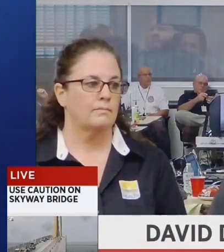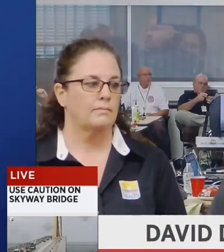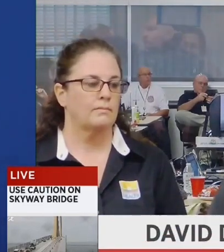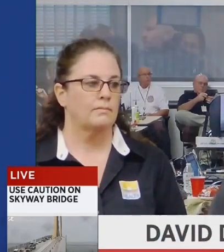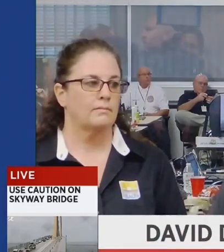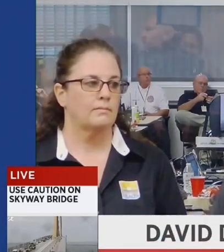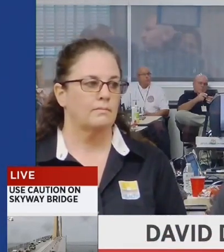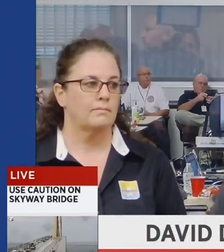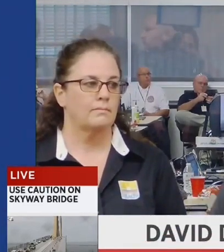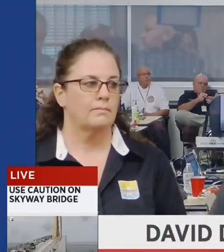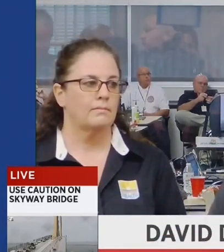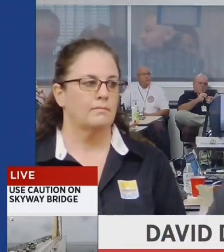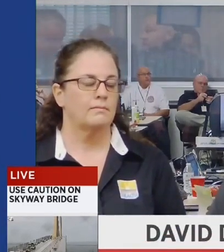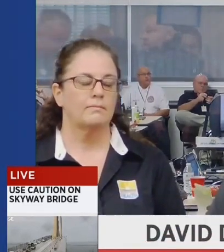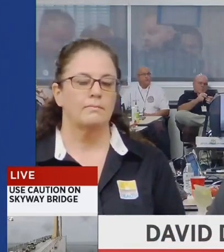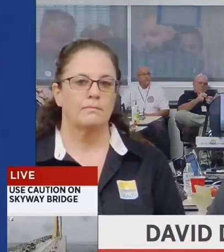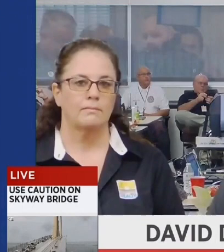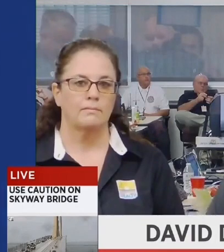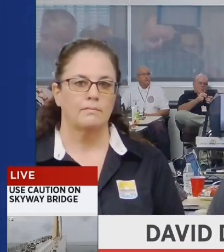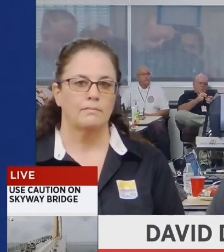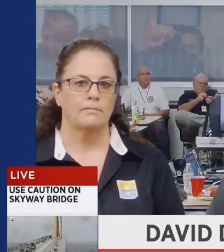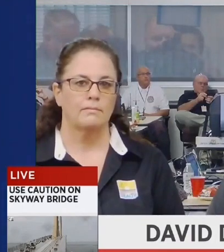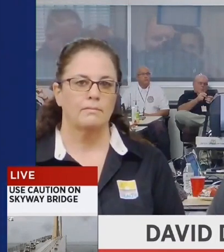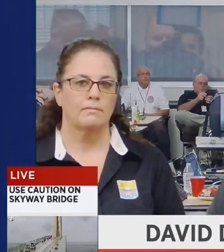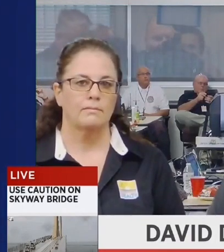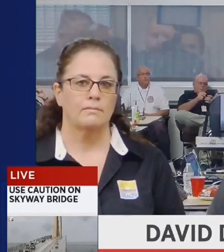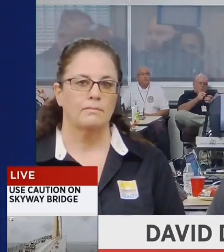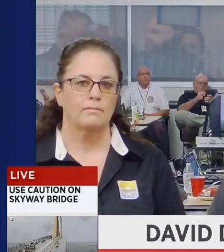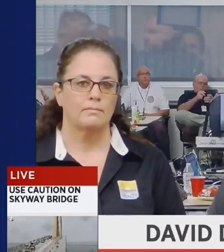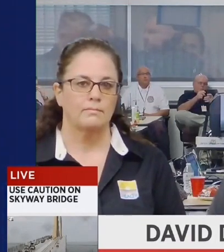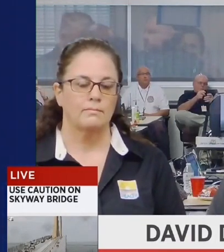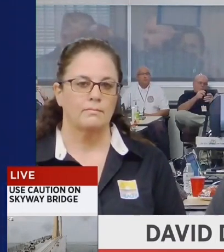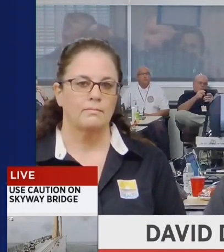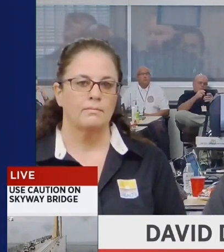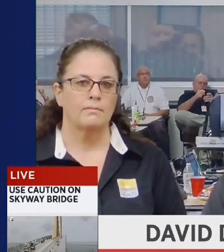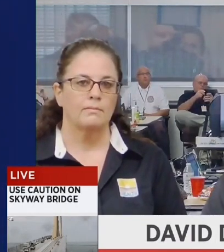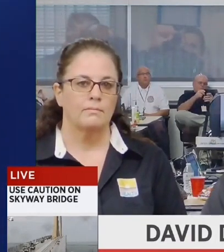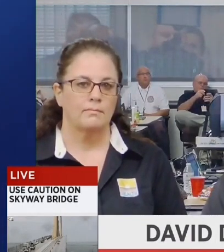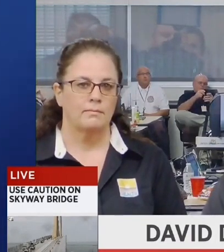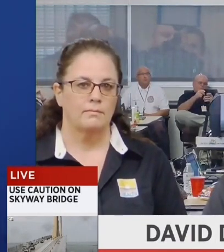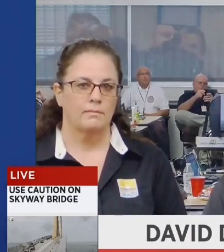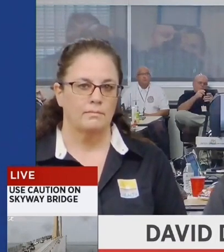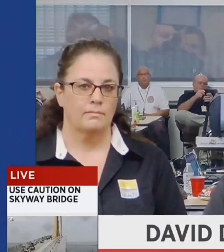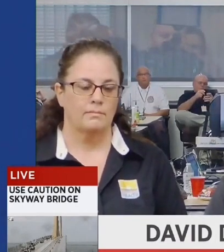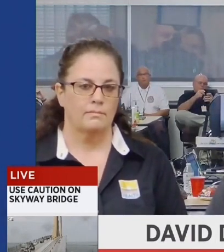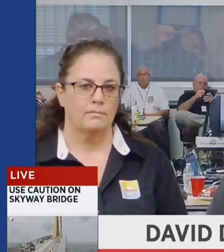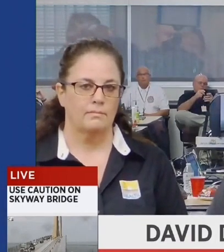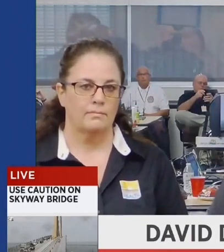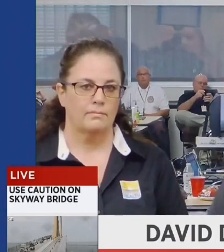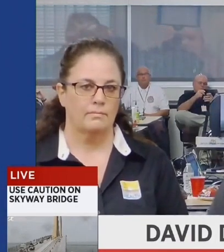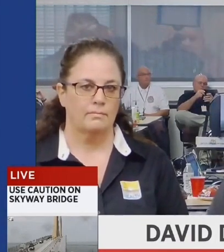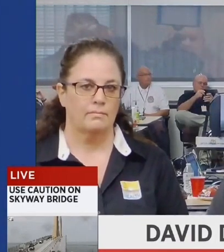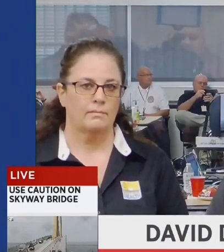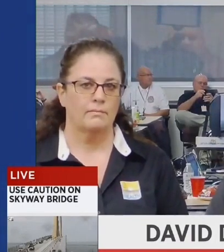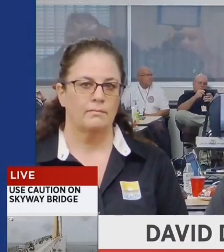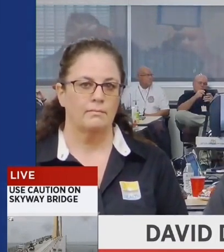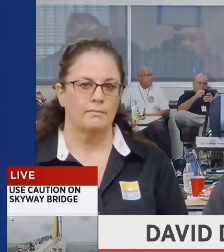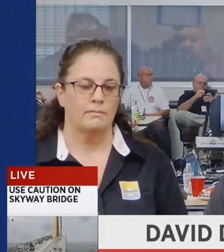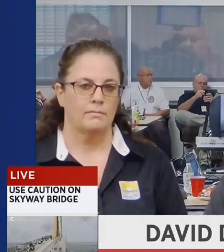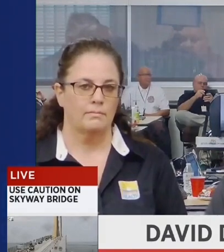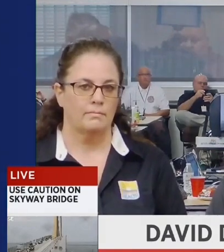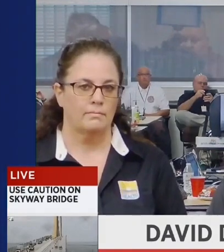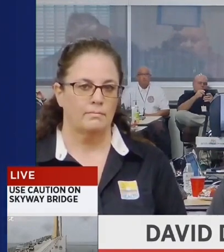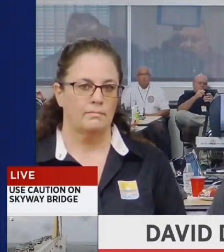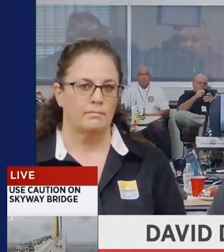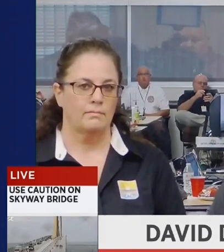area, there's a good possibility it'll flood again. If you did not flood, it's a good possibility it will flood now because it is about 3 feet above what